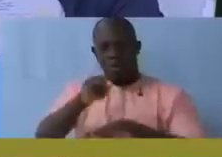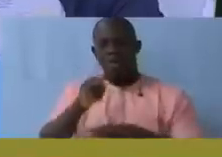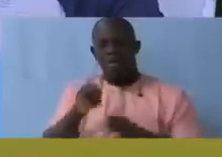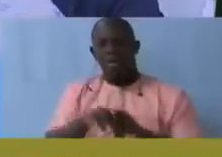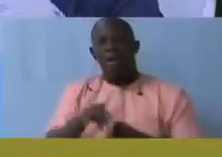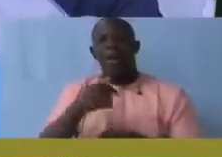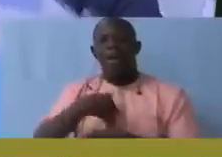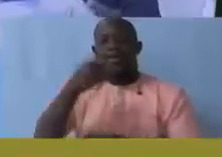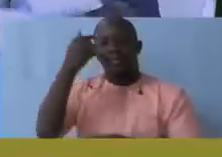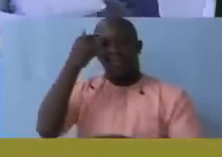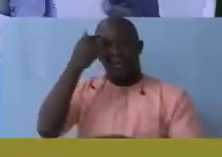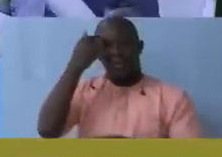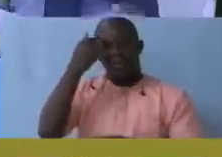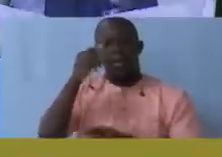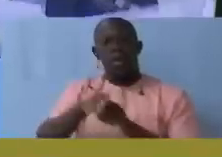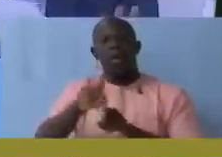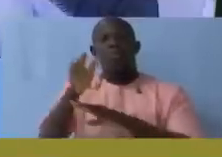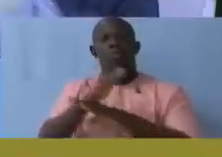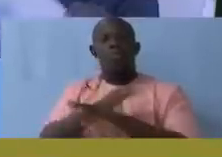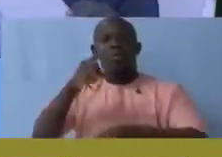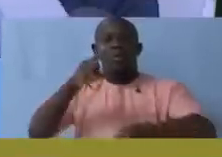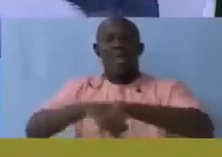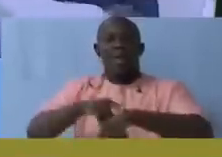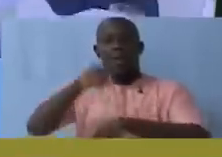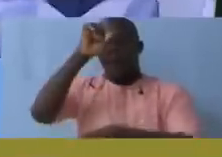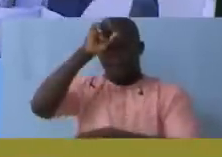I think since the president left,